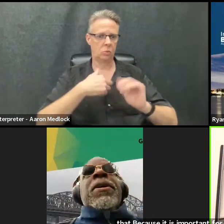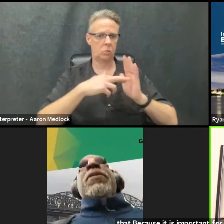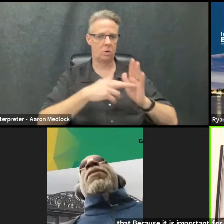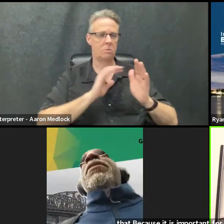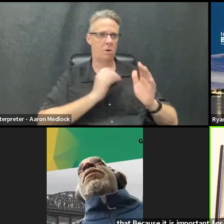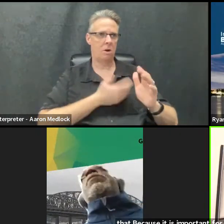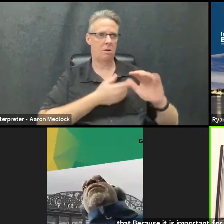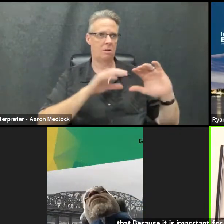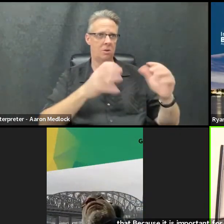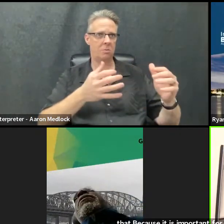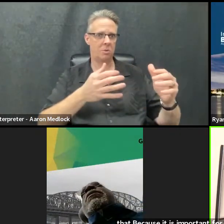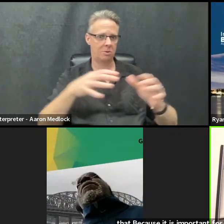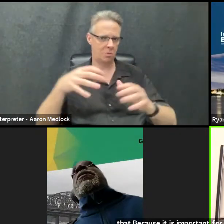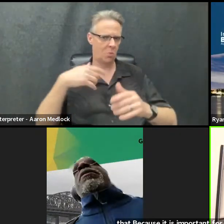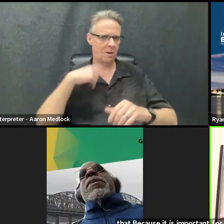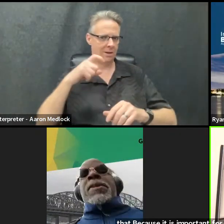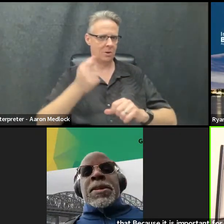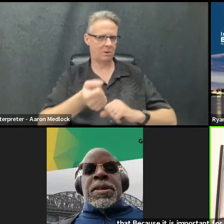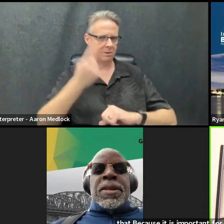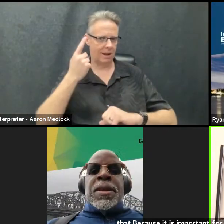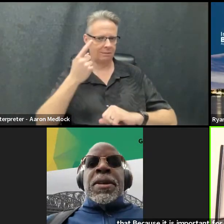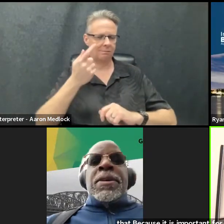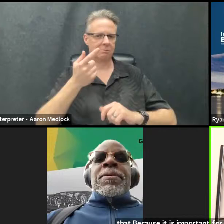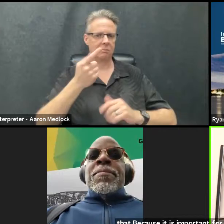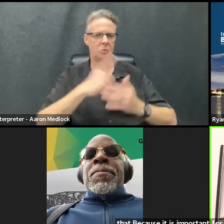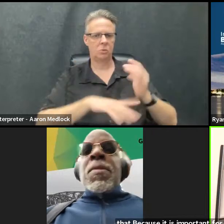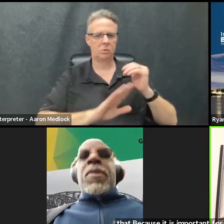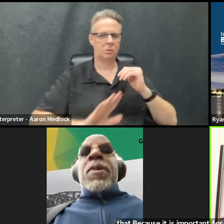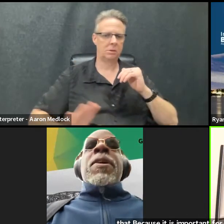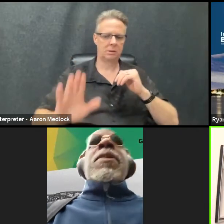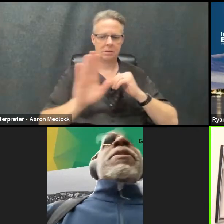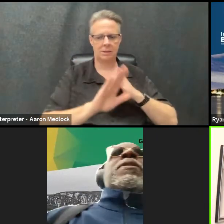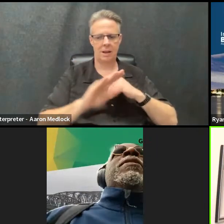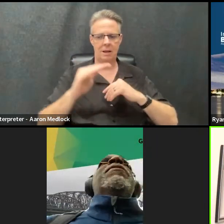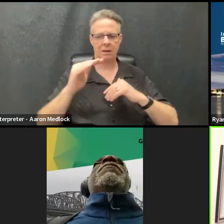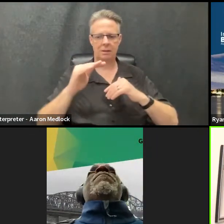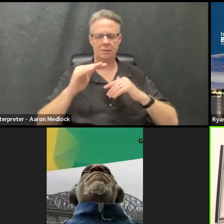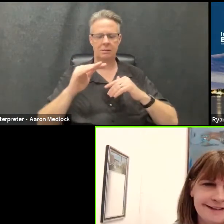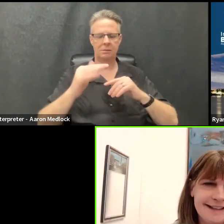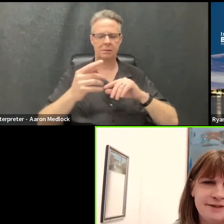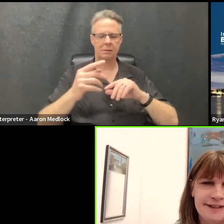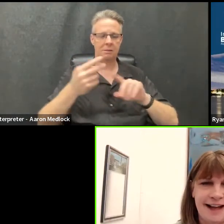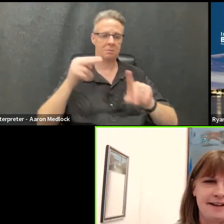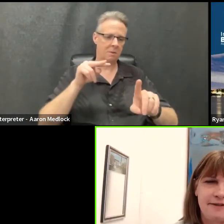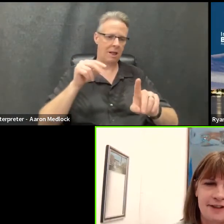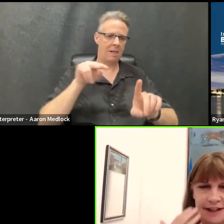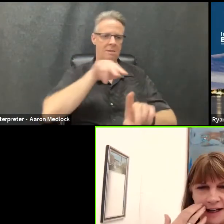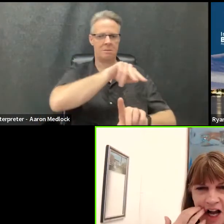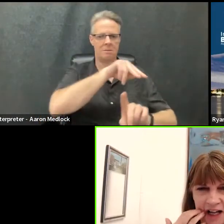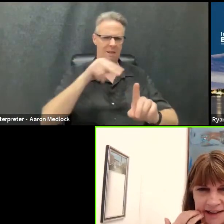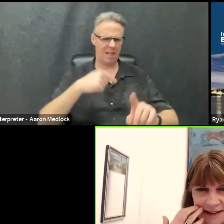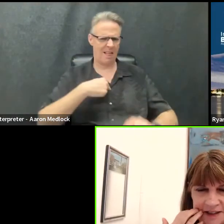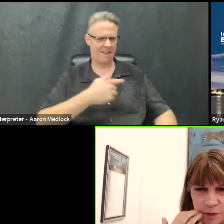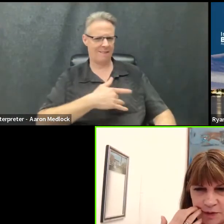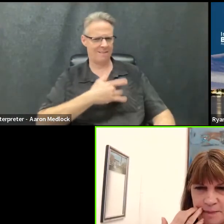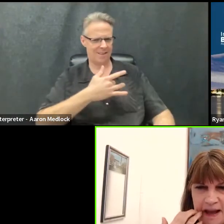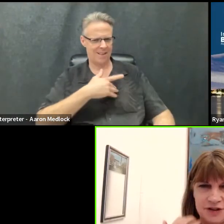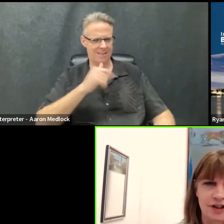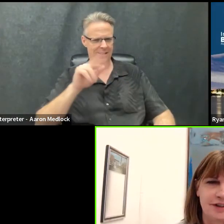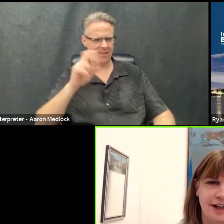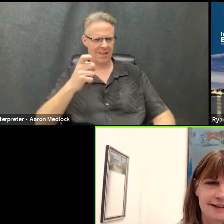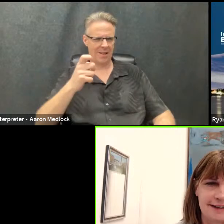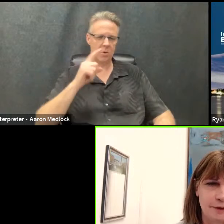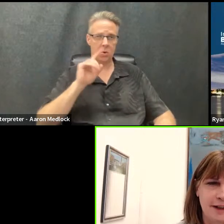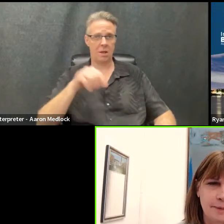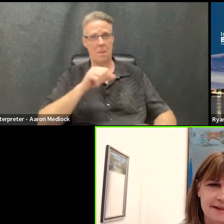think, we need to understand what the counterpoint, because it did kind of feel like aux lanes were the